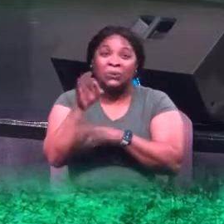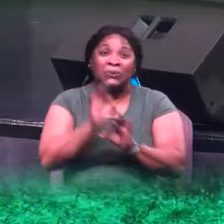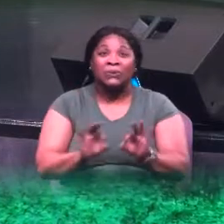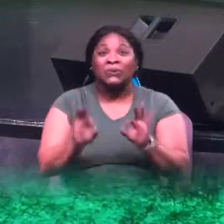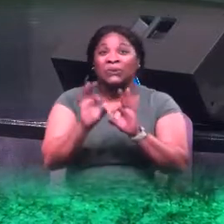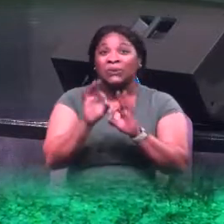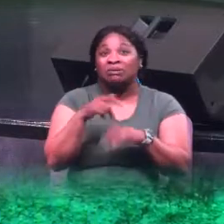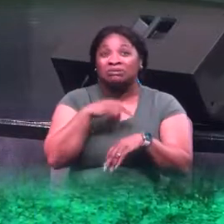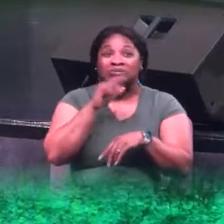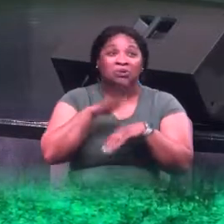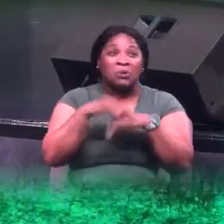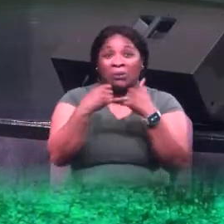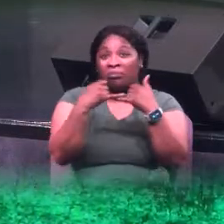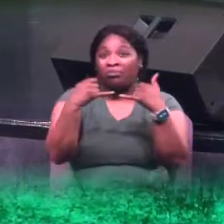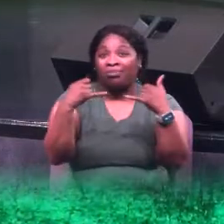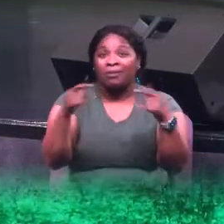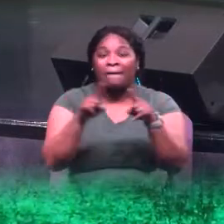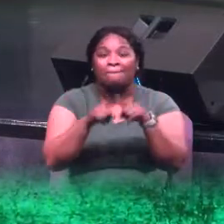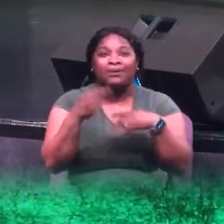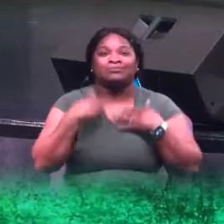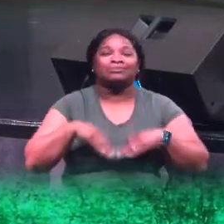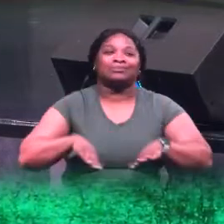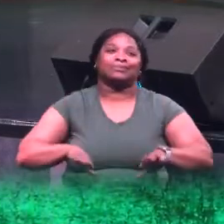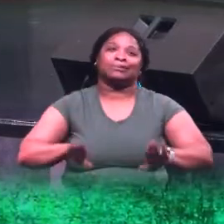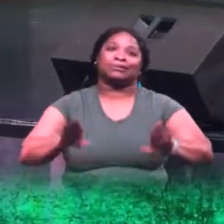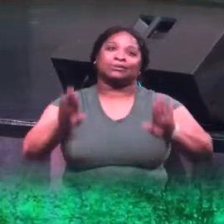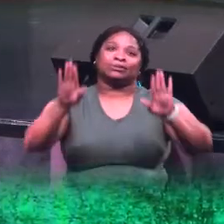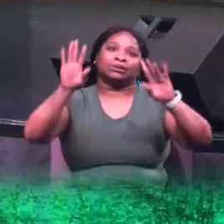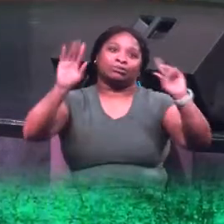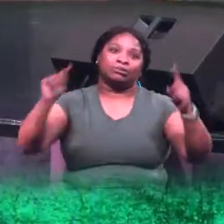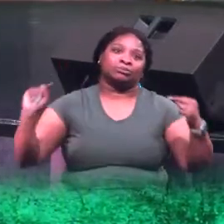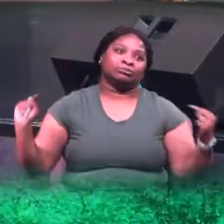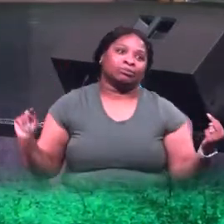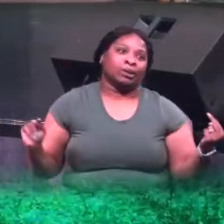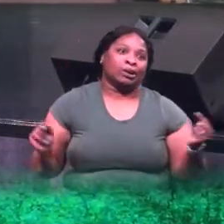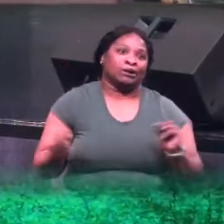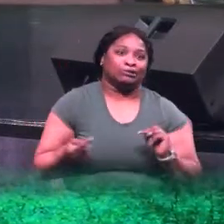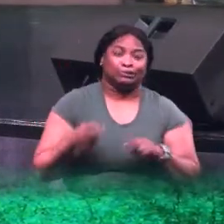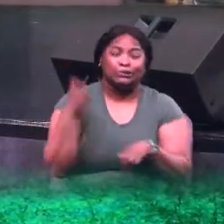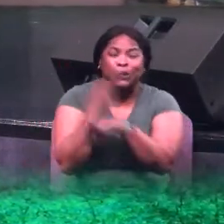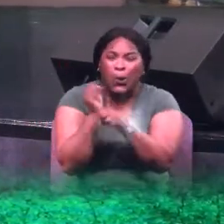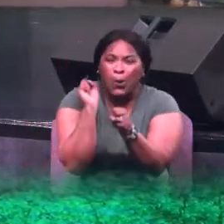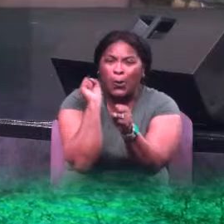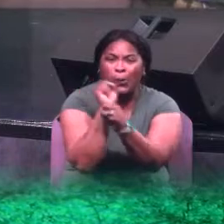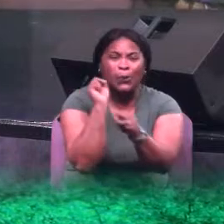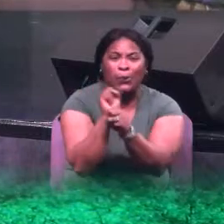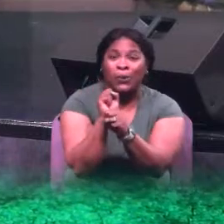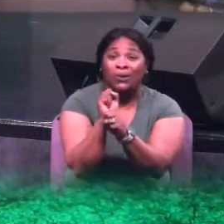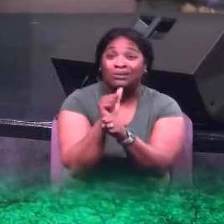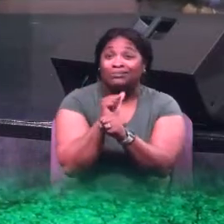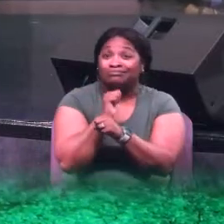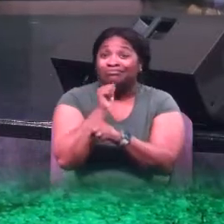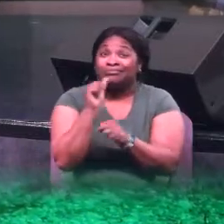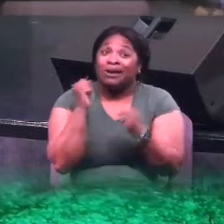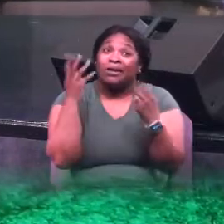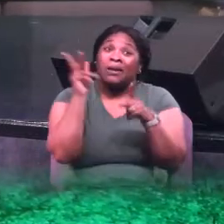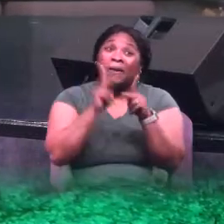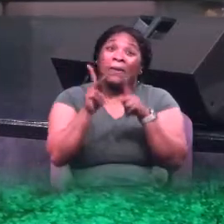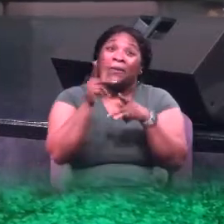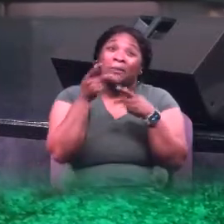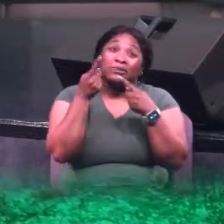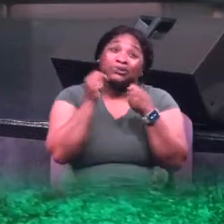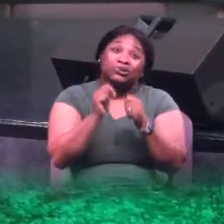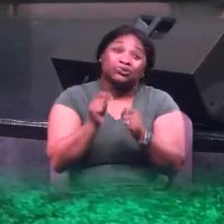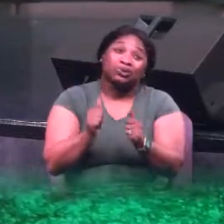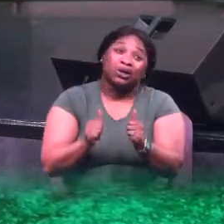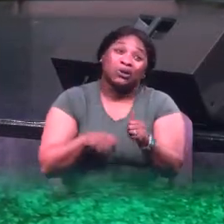on social media, but it's sacrificial, it's painful, and it's hard work. And not a lot of people are trying to walk